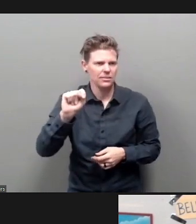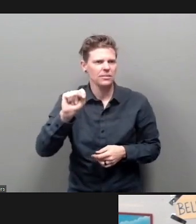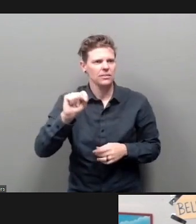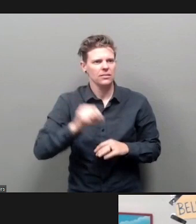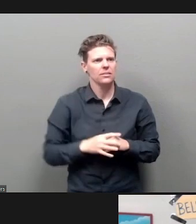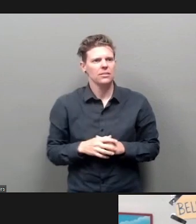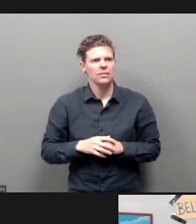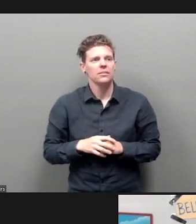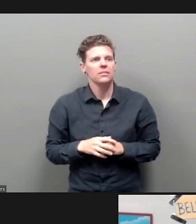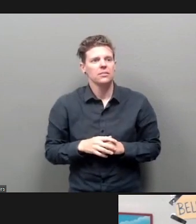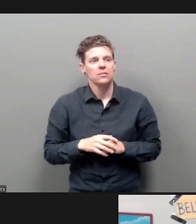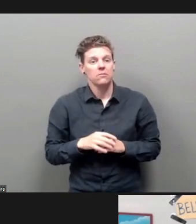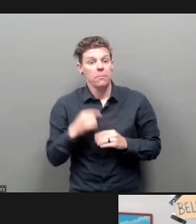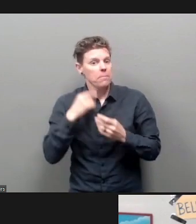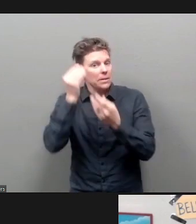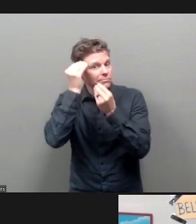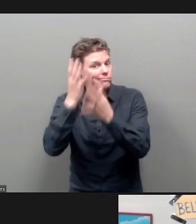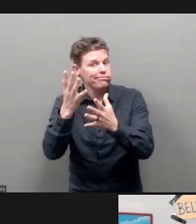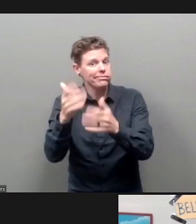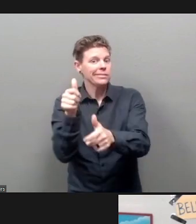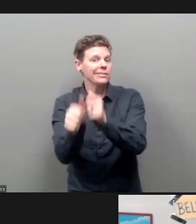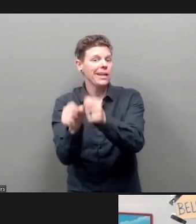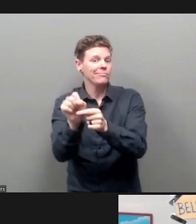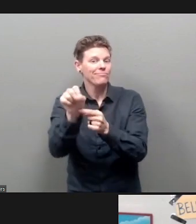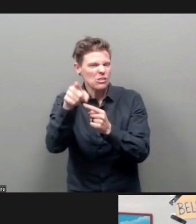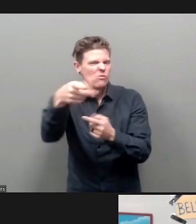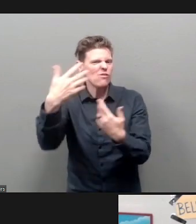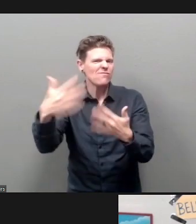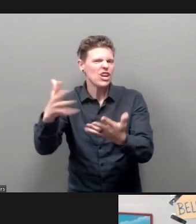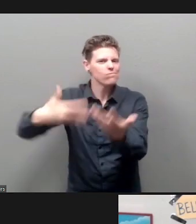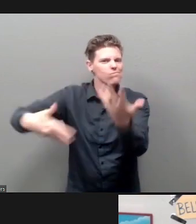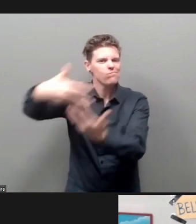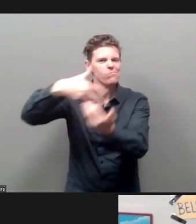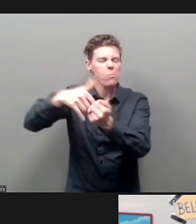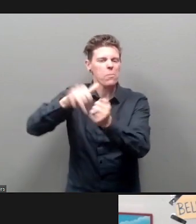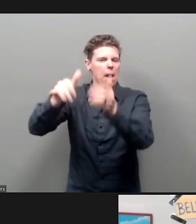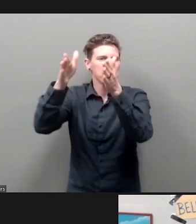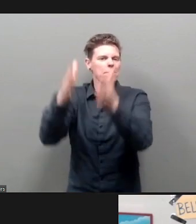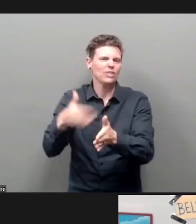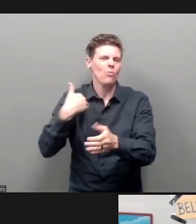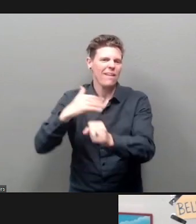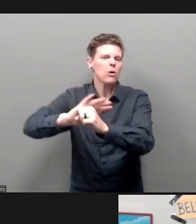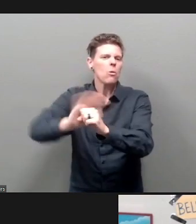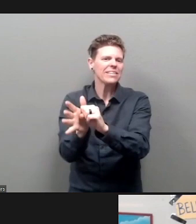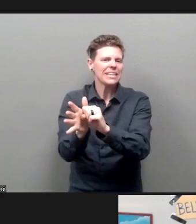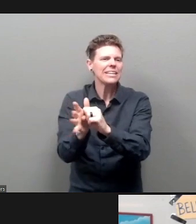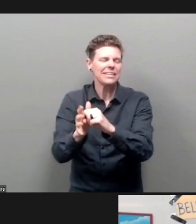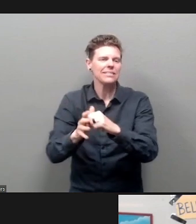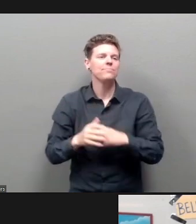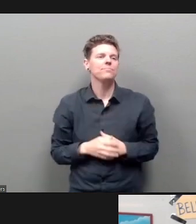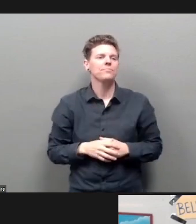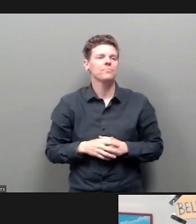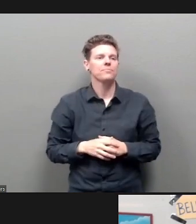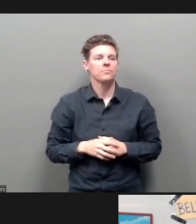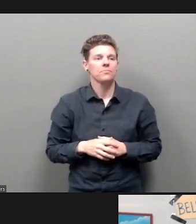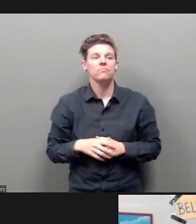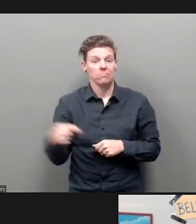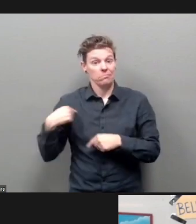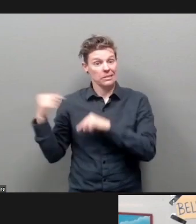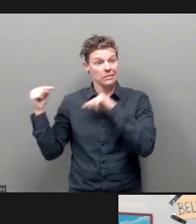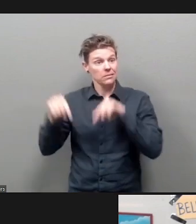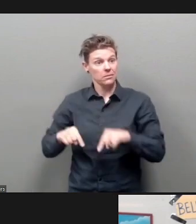to see what you should do next. So I'm really pushing, since I came to DOH and we saw the